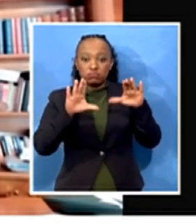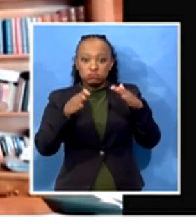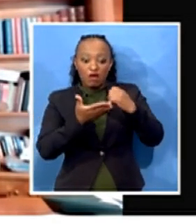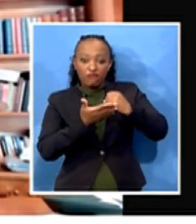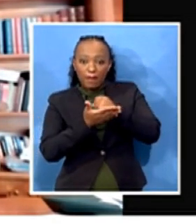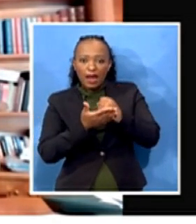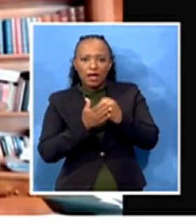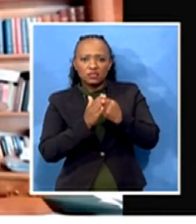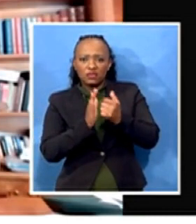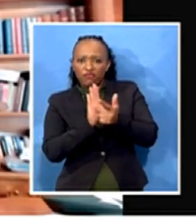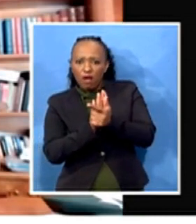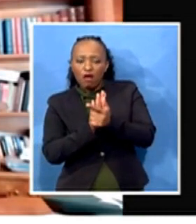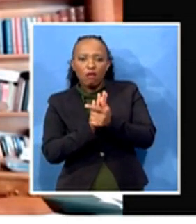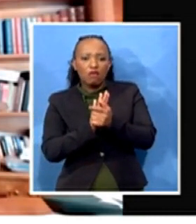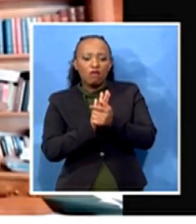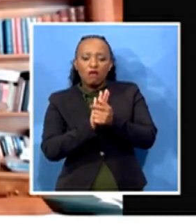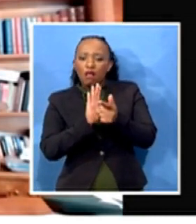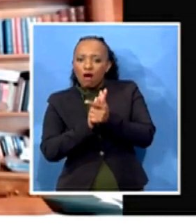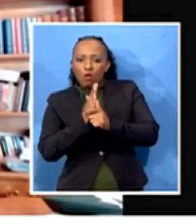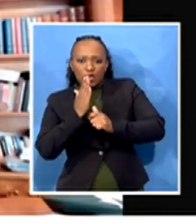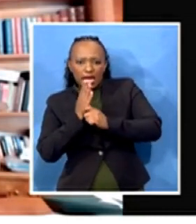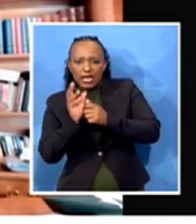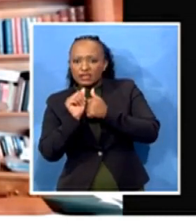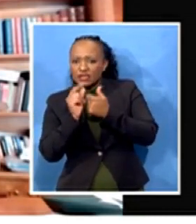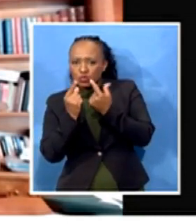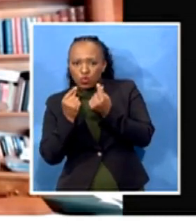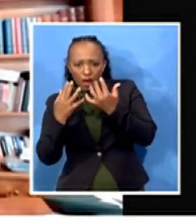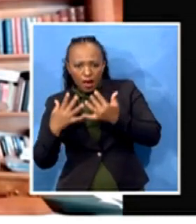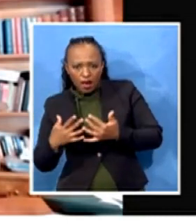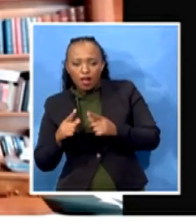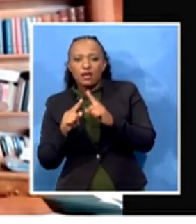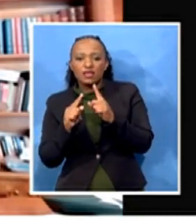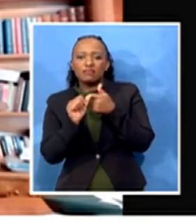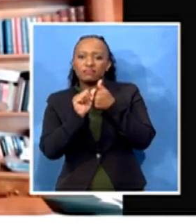its contribution to the national tax revenue base.